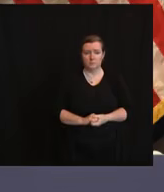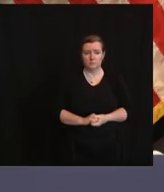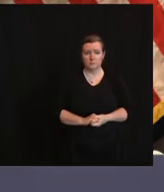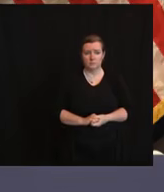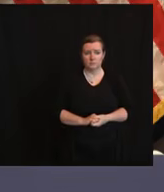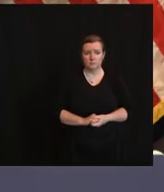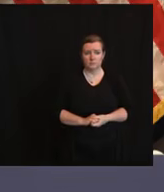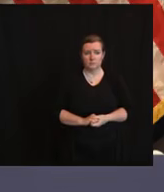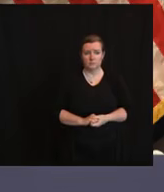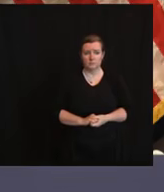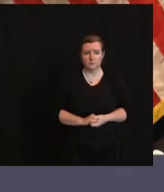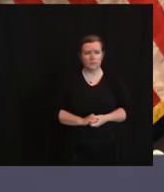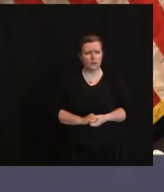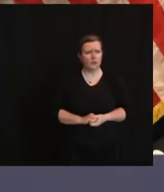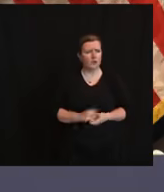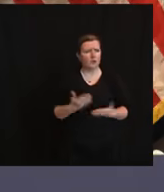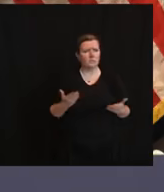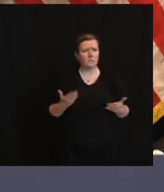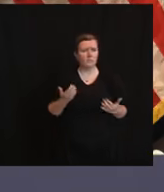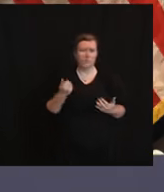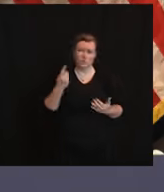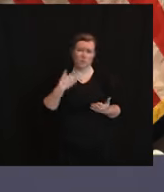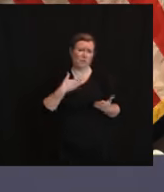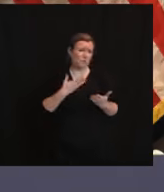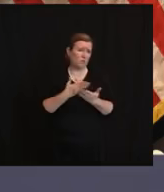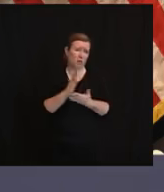don't begrudge anyone's right to protest.